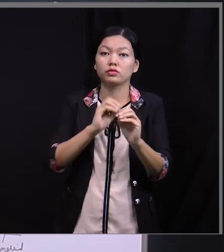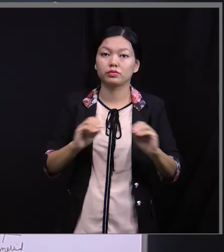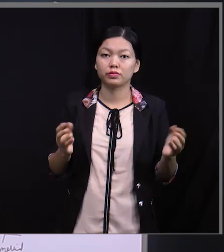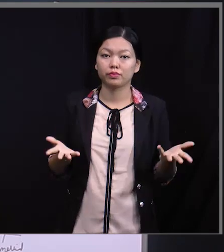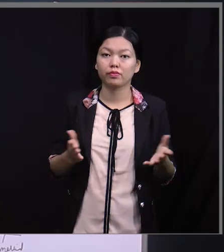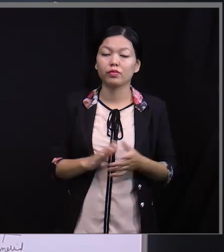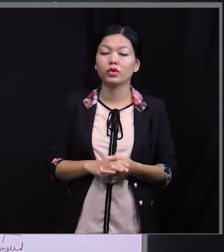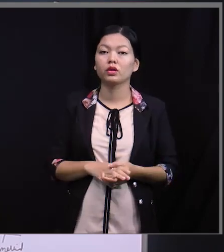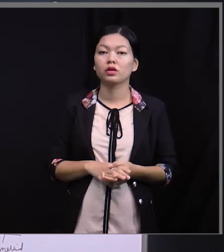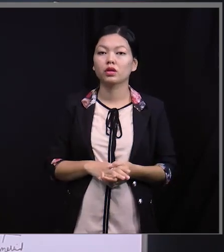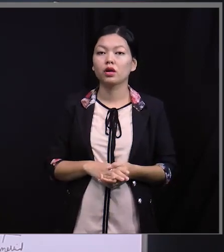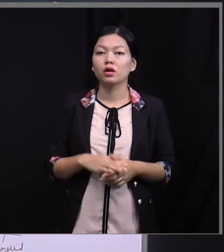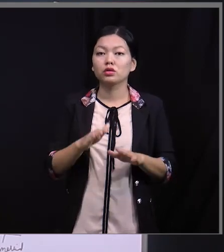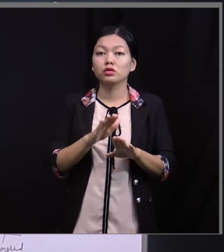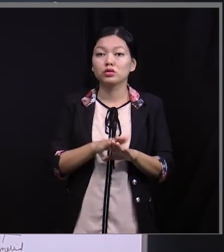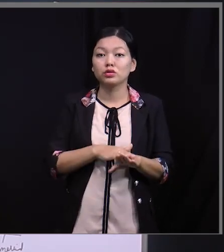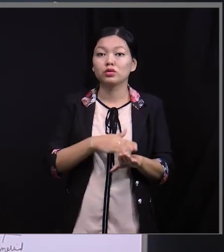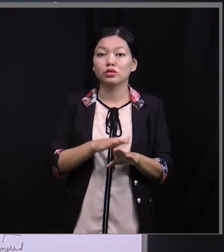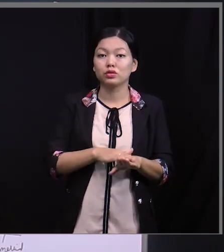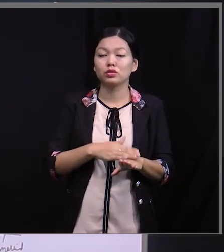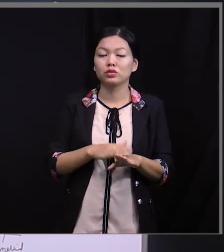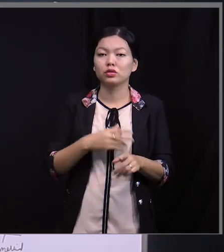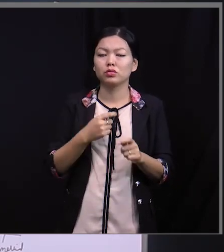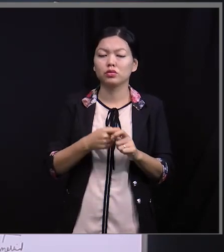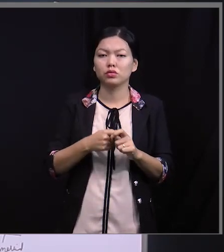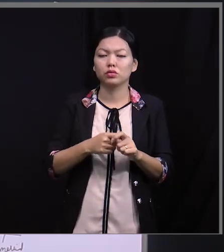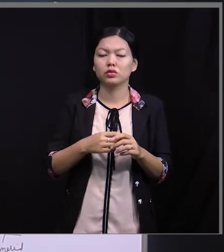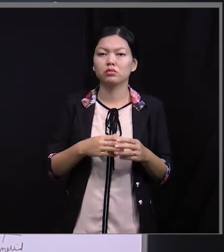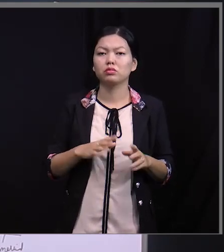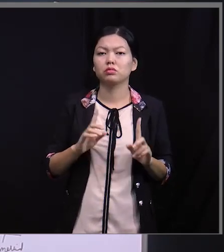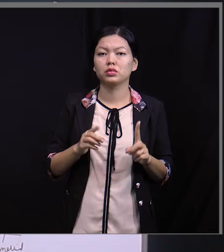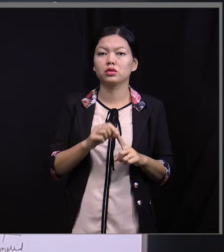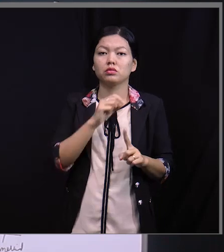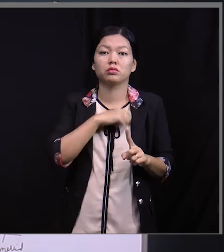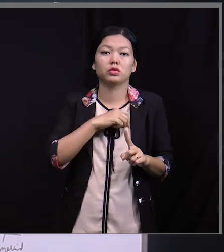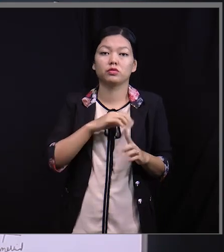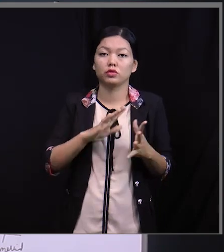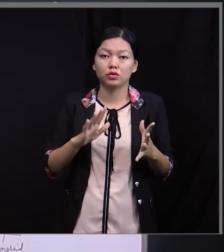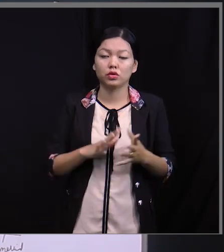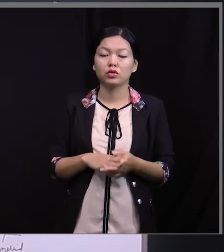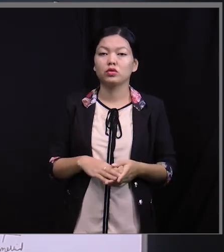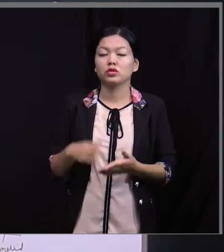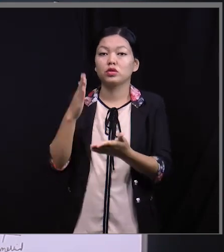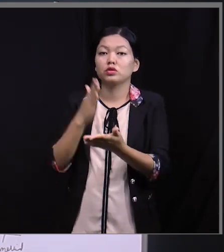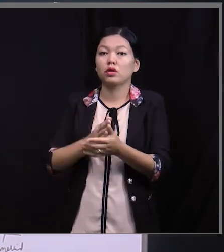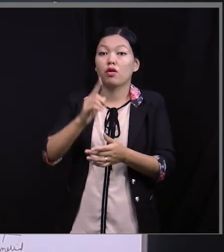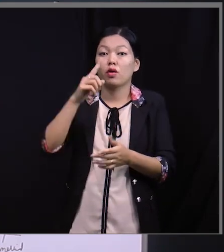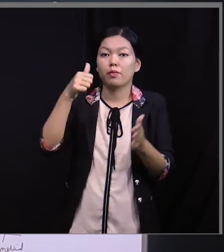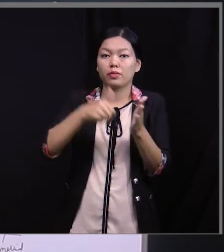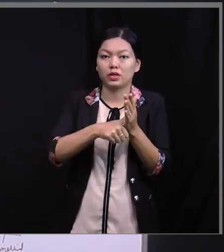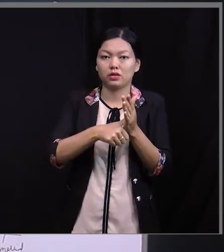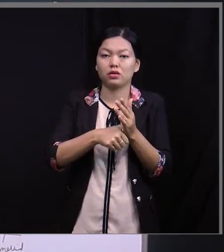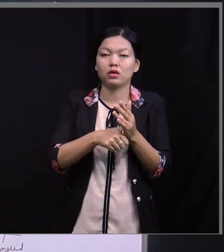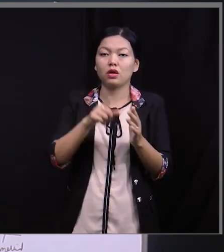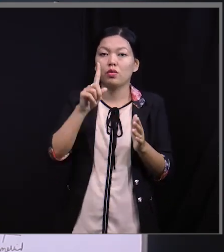it for 1 month, and he advertised it in TV for a month. Then his business flourished. So discovering an idea is